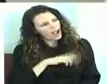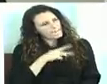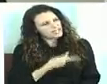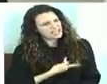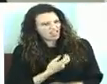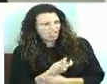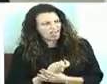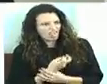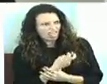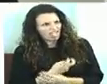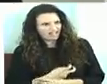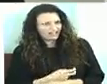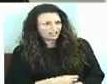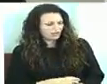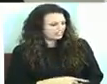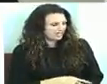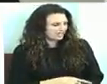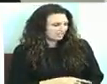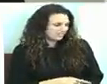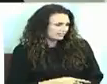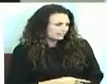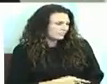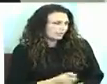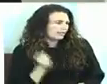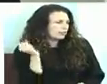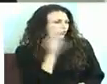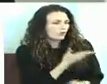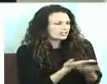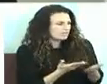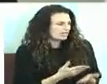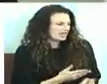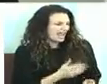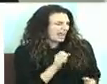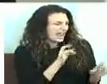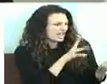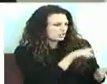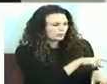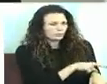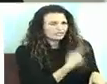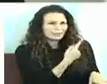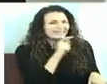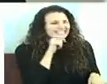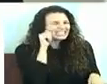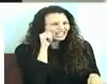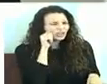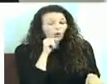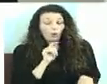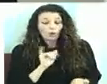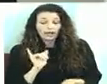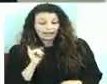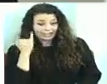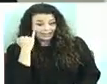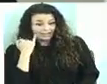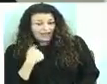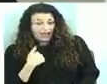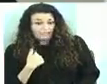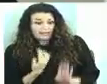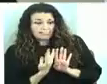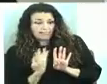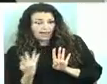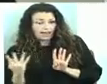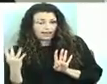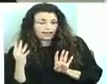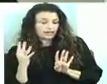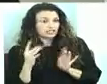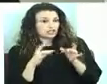inanimate objects, throwing teddy bears across their rooms or something. Or me, when I'm in line at Starbucks for 40 minutes, and